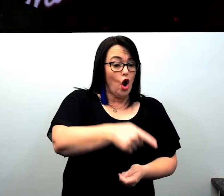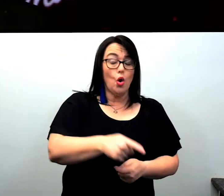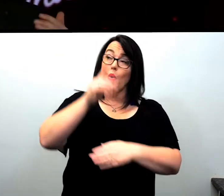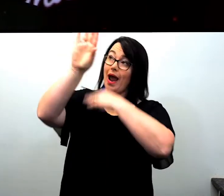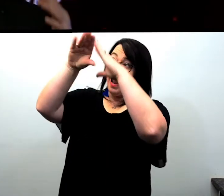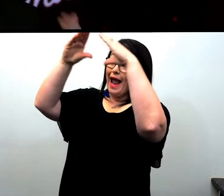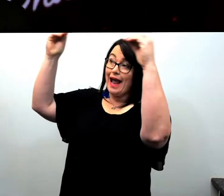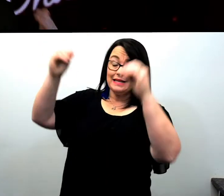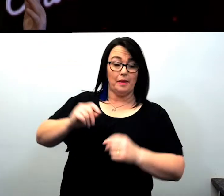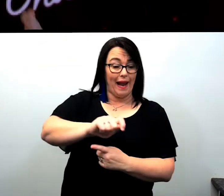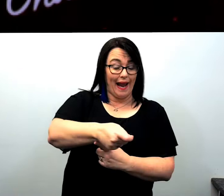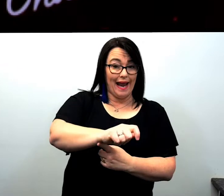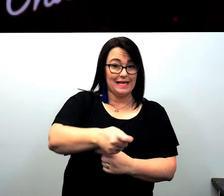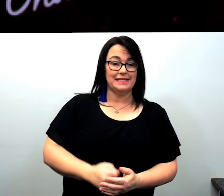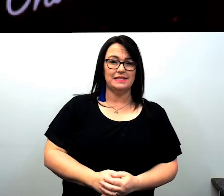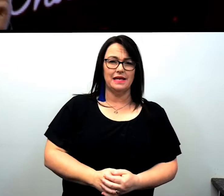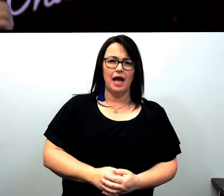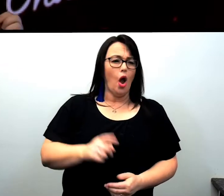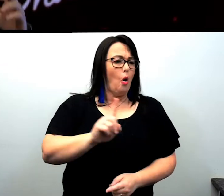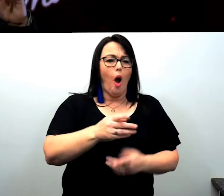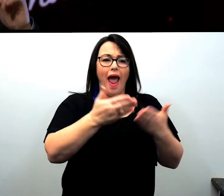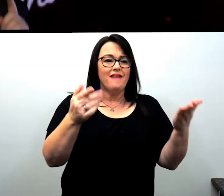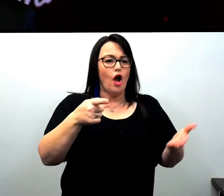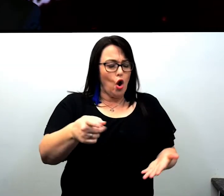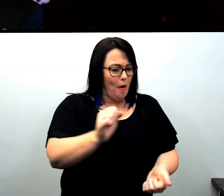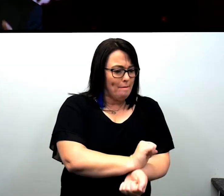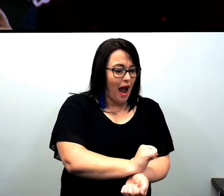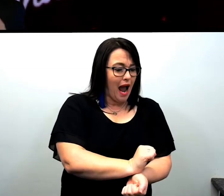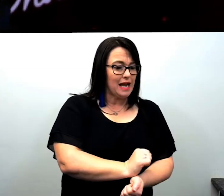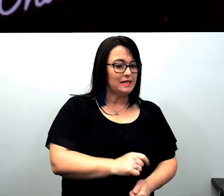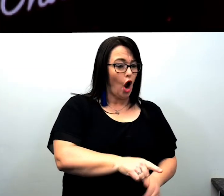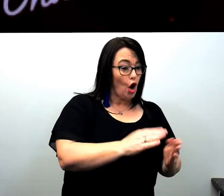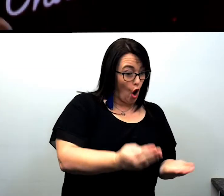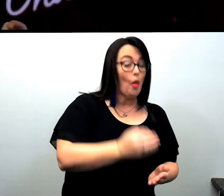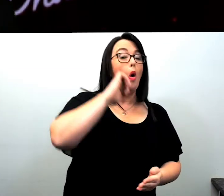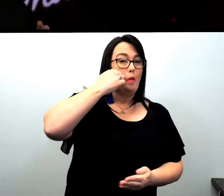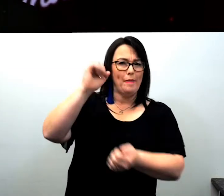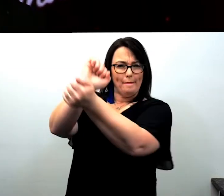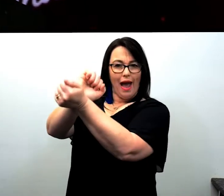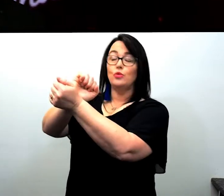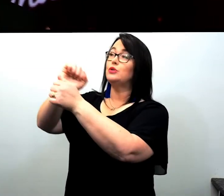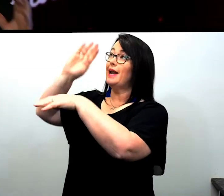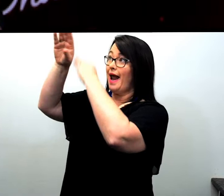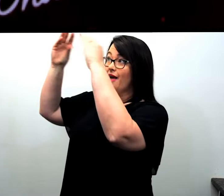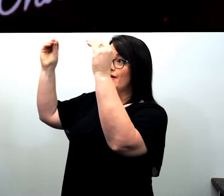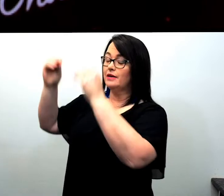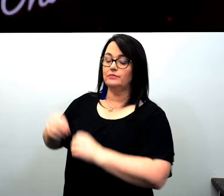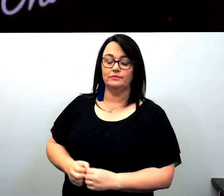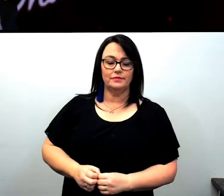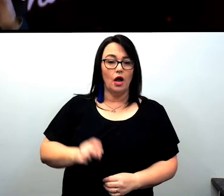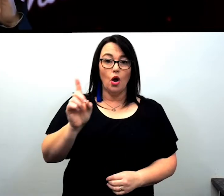earth will be bound in heaven, and whatever you loose on earth will be loosed in heaven.